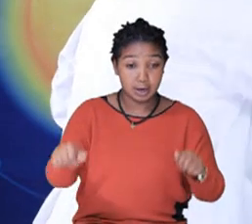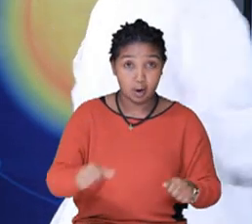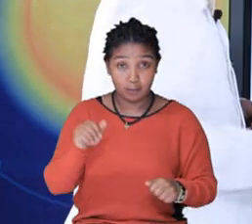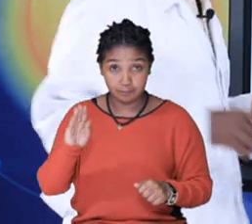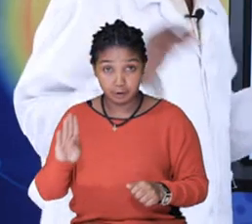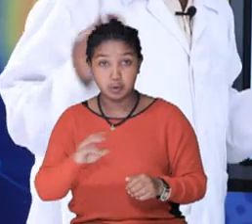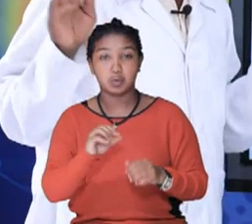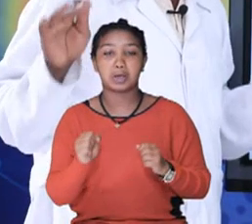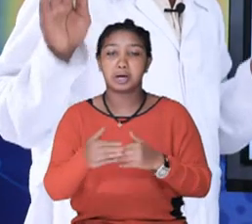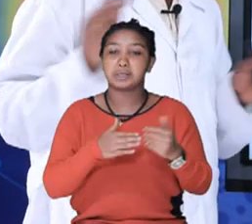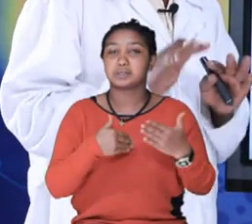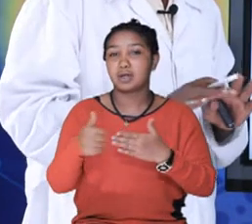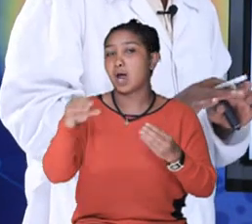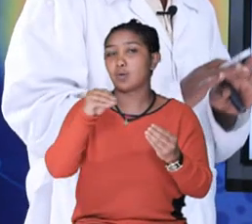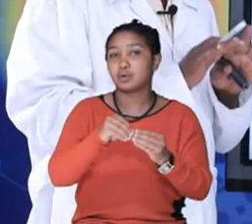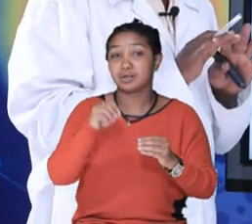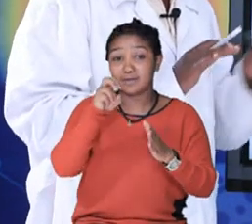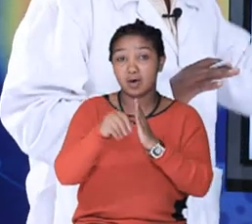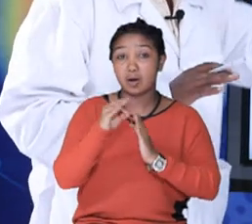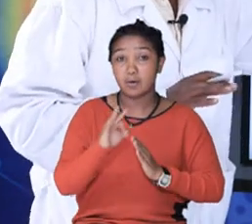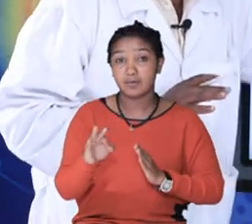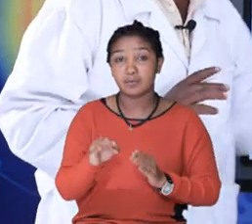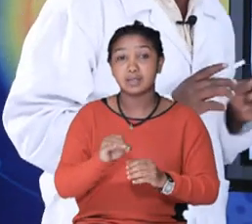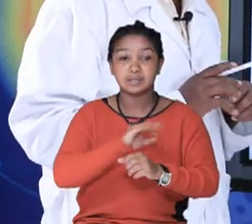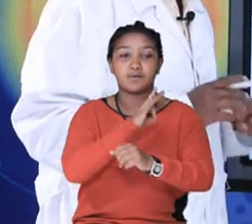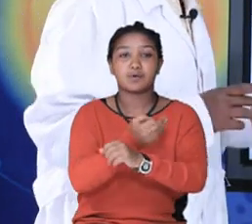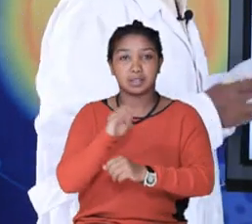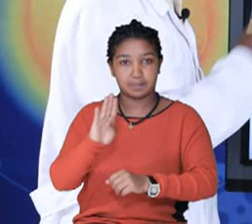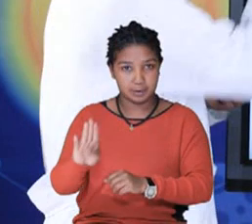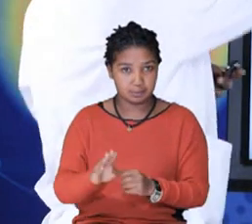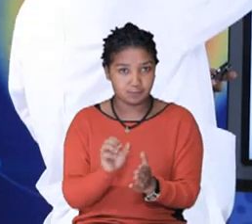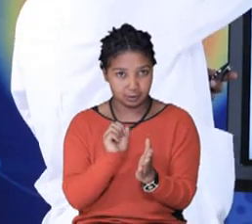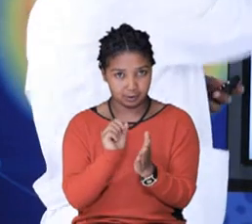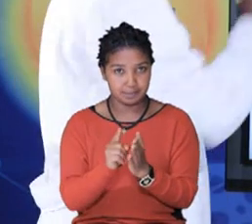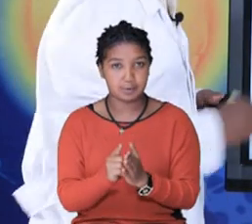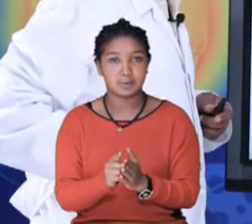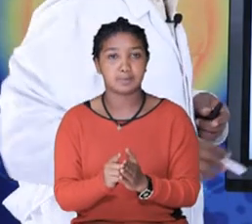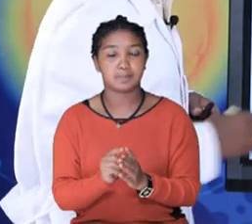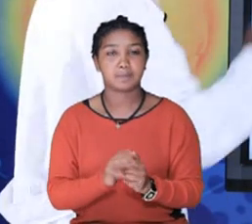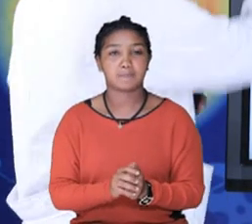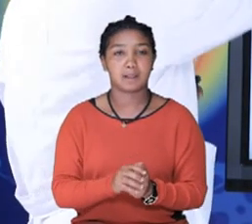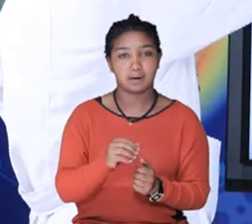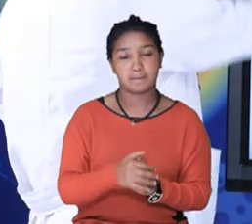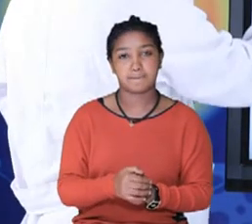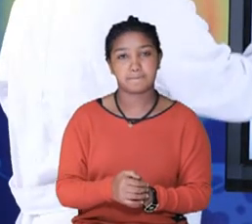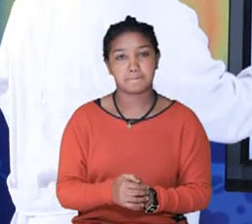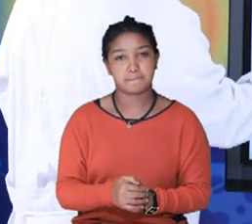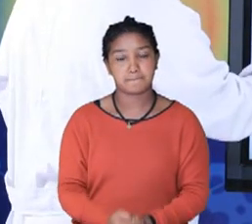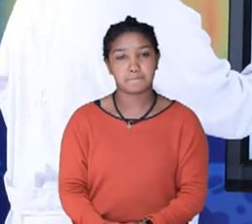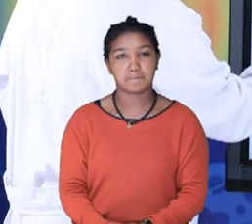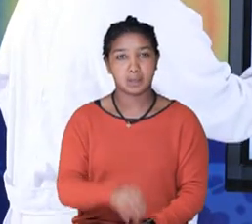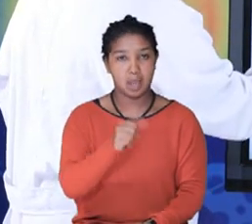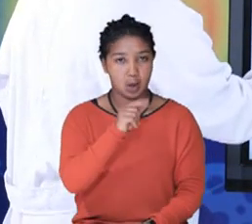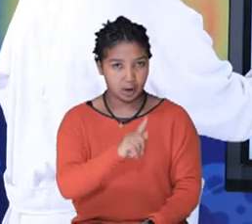at B, we can easily calculate the value of the force at B. Assume, let's say